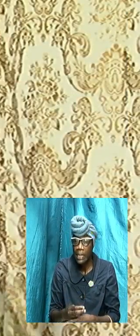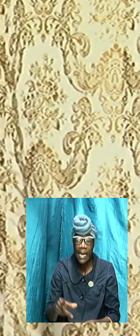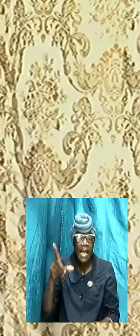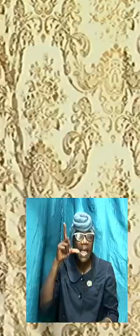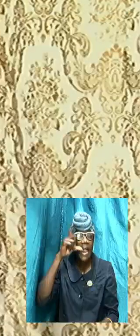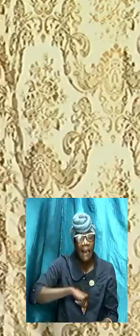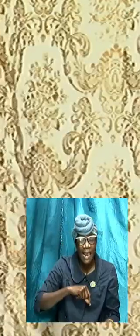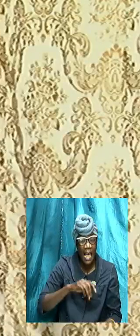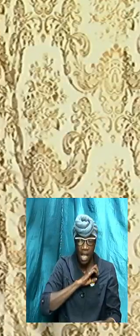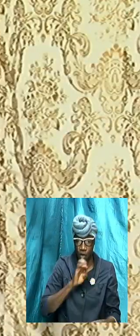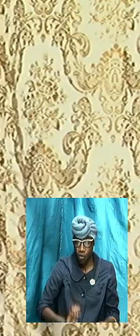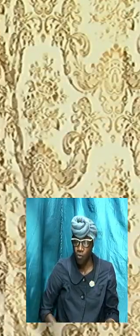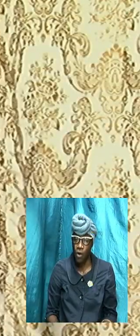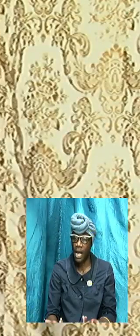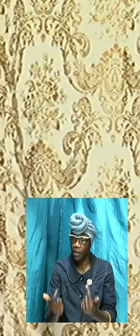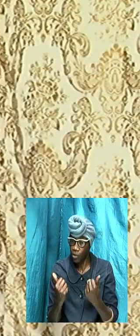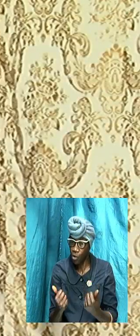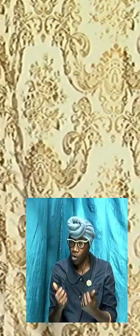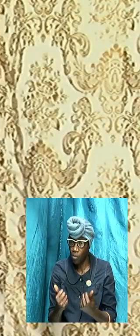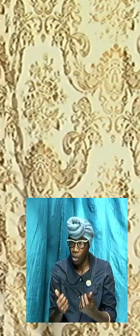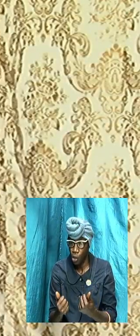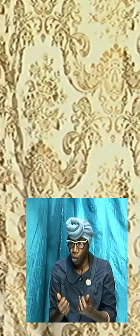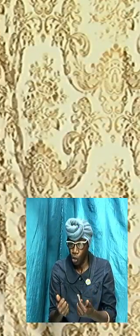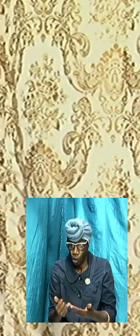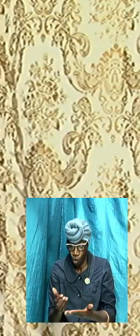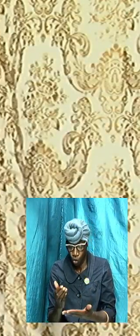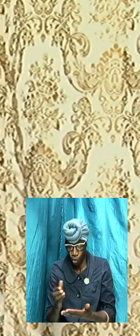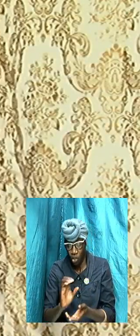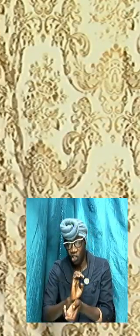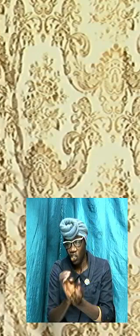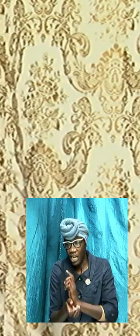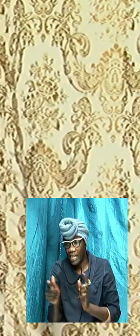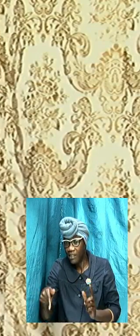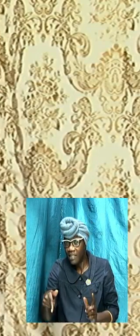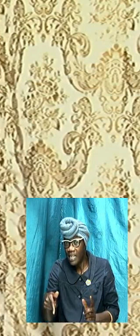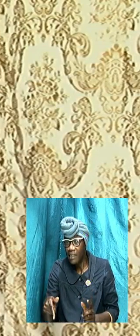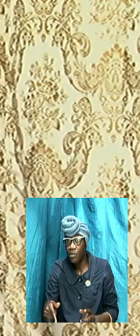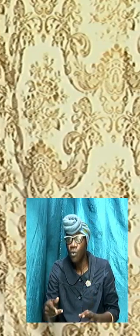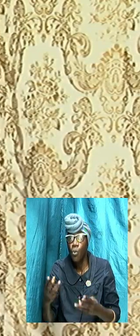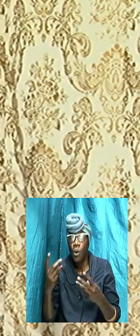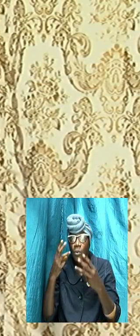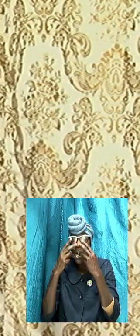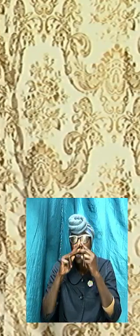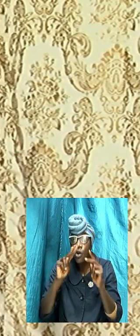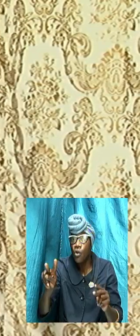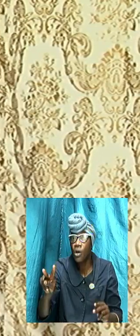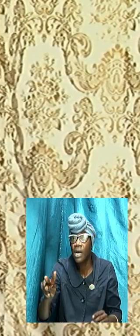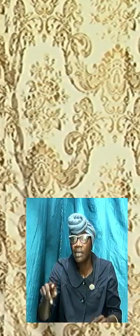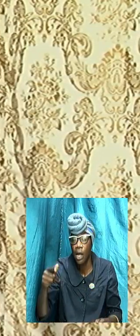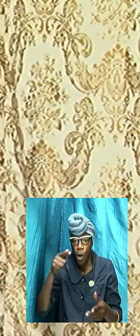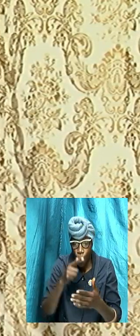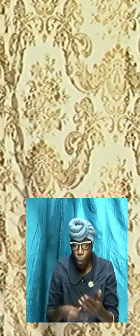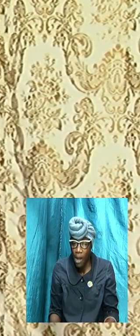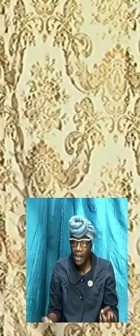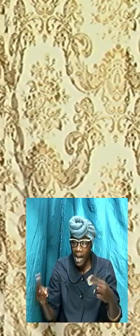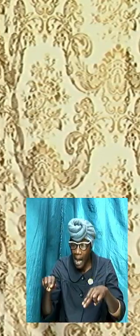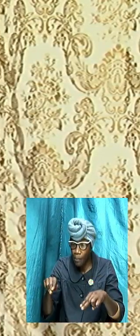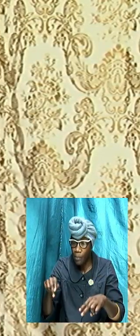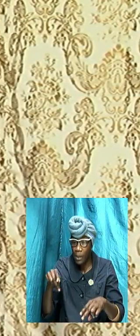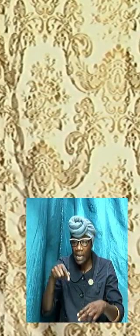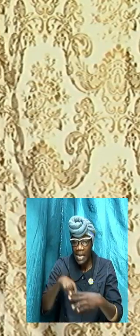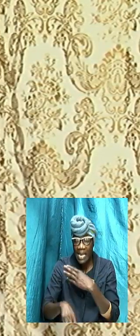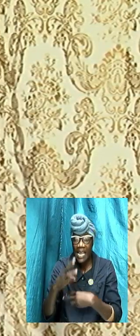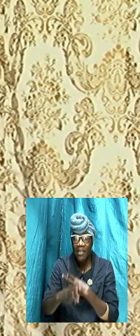able to solve some of these issues. Amen. We'll look at the moral perspective of what is happening in the world. We have